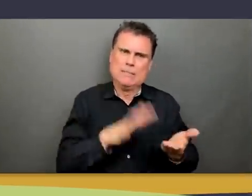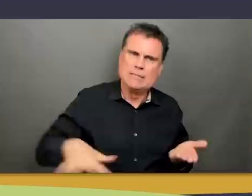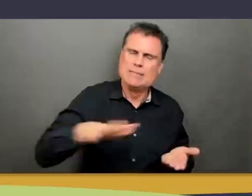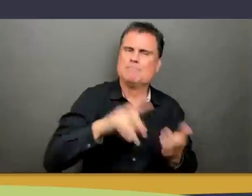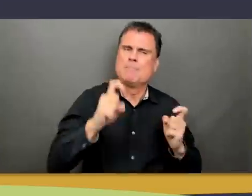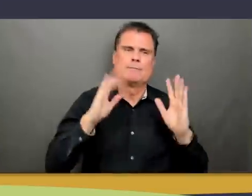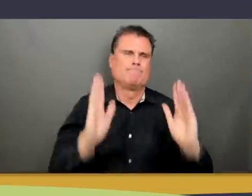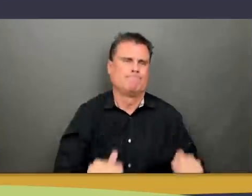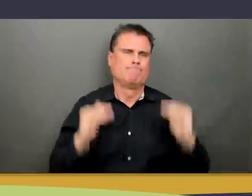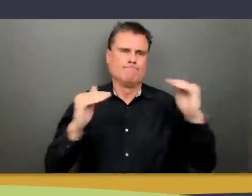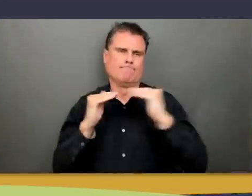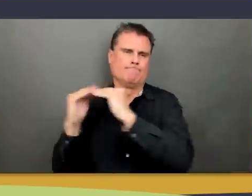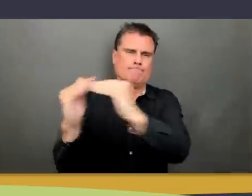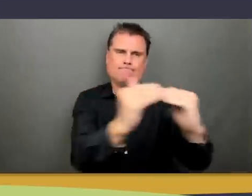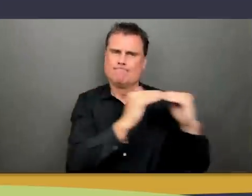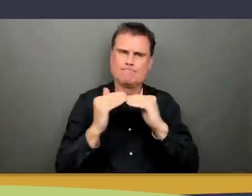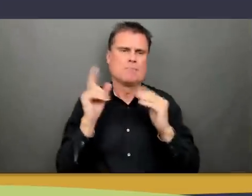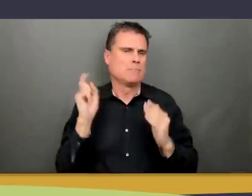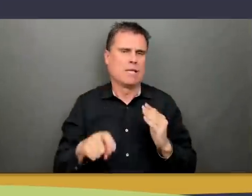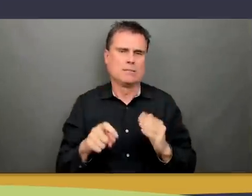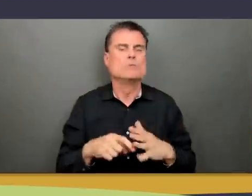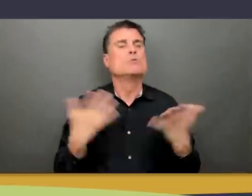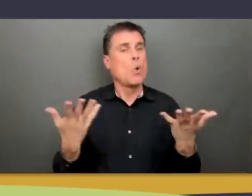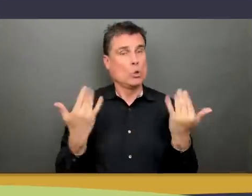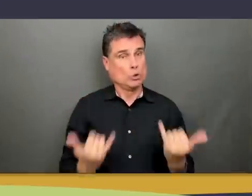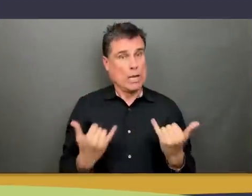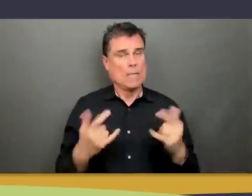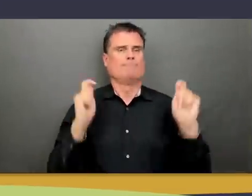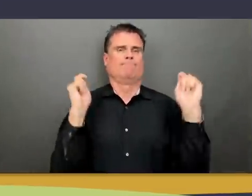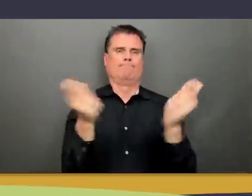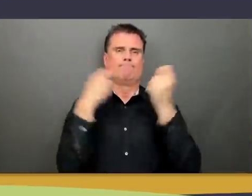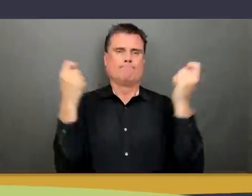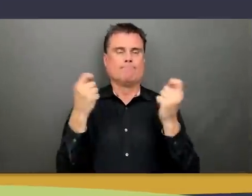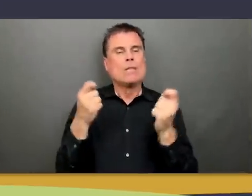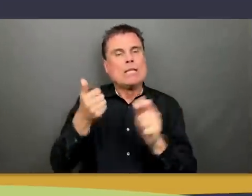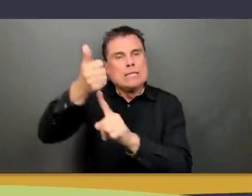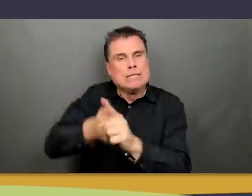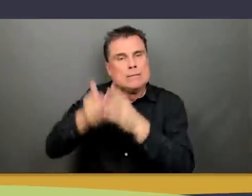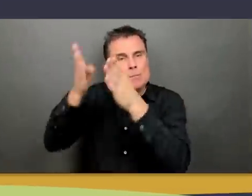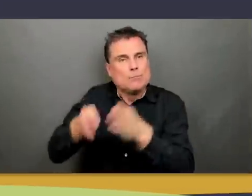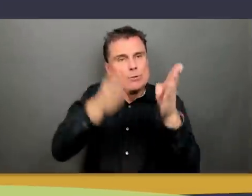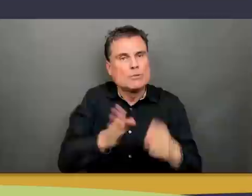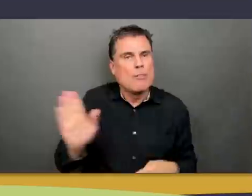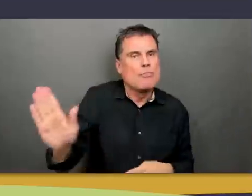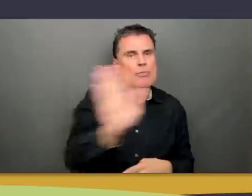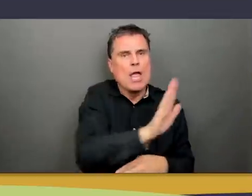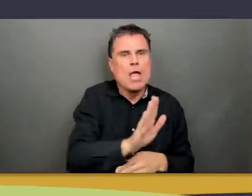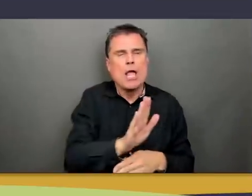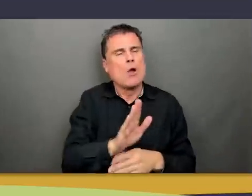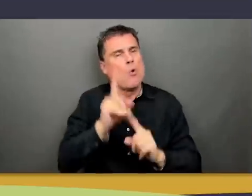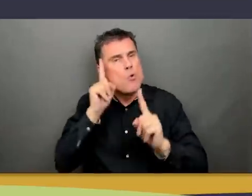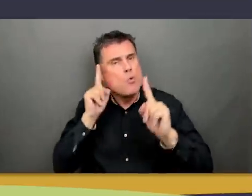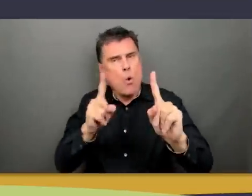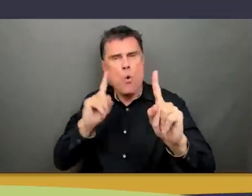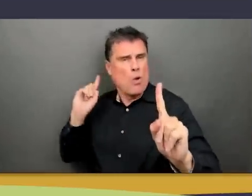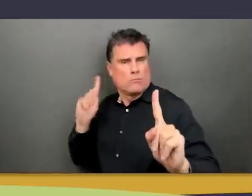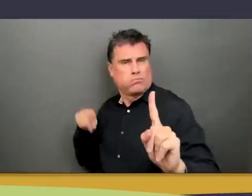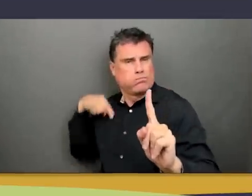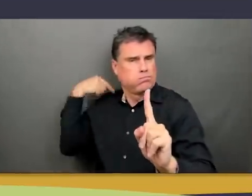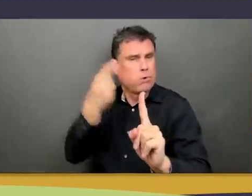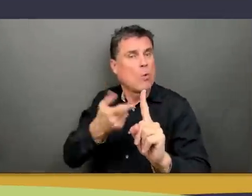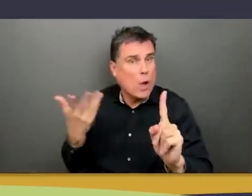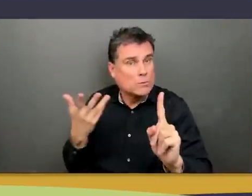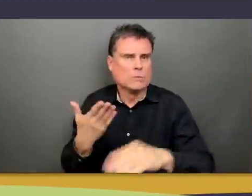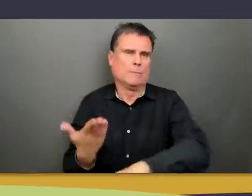inclusive province for everybody. This event is a chance to recognize and celebrate the people